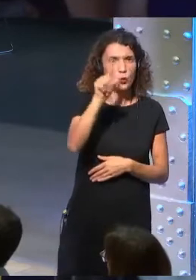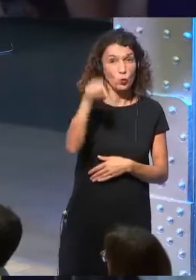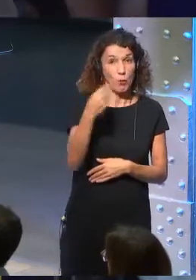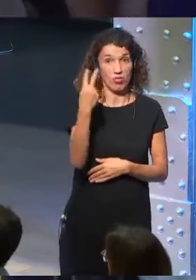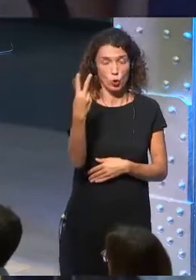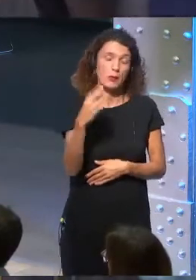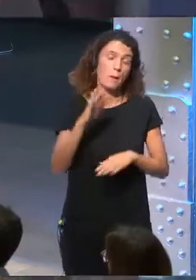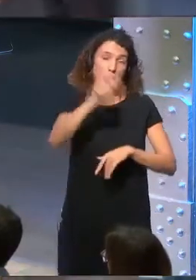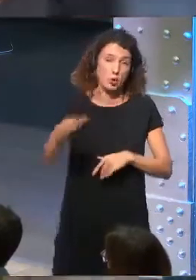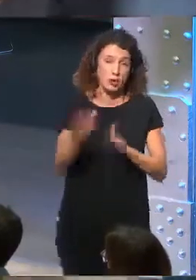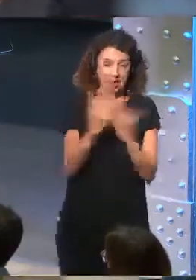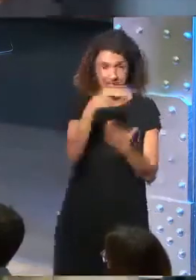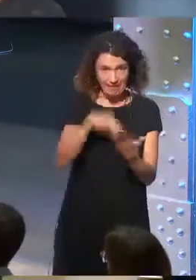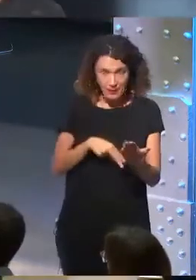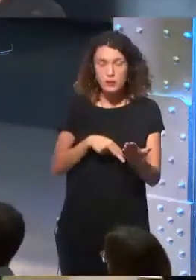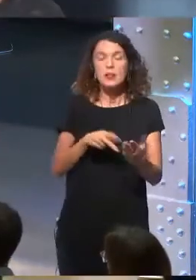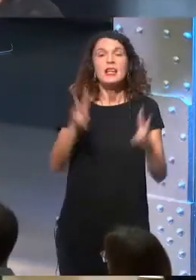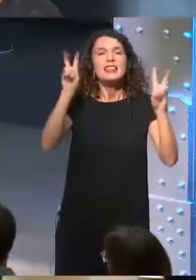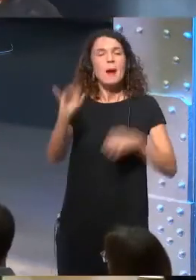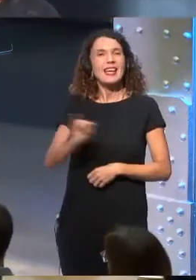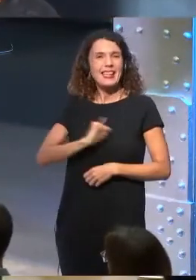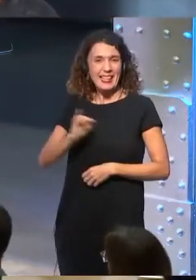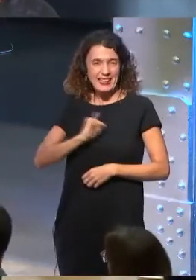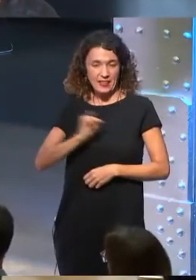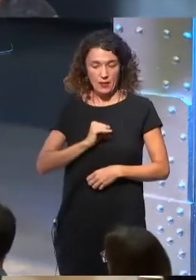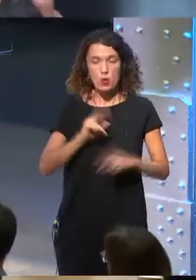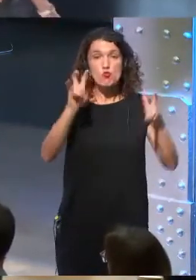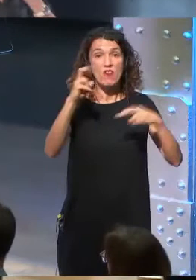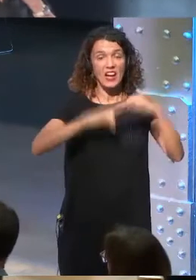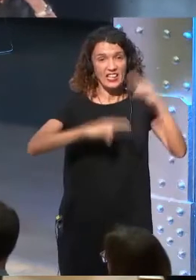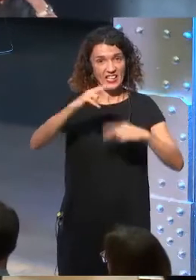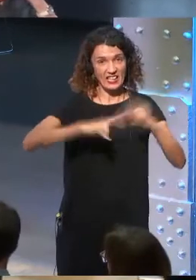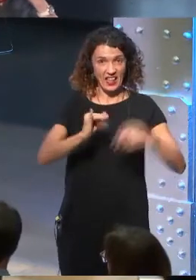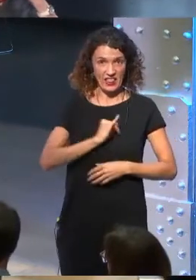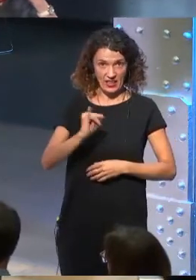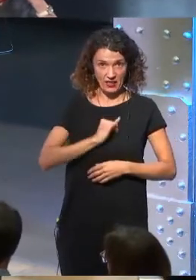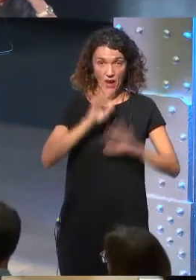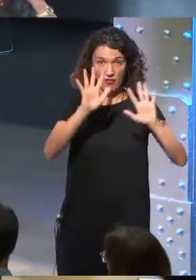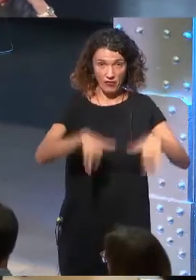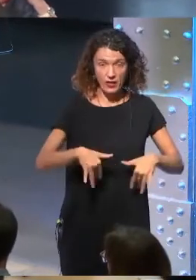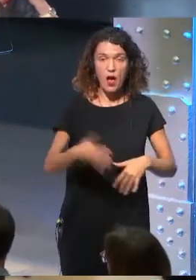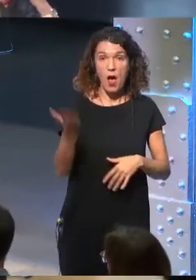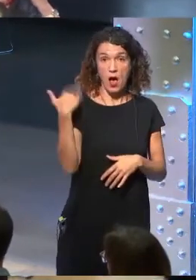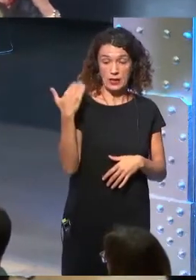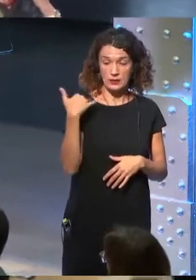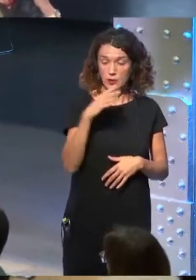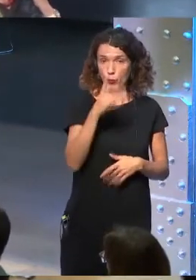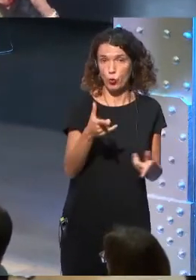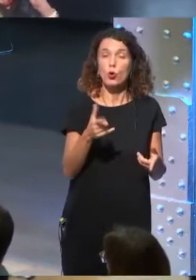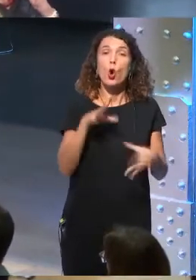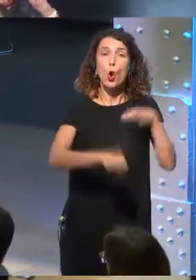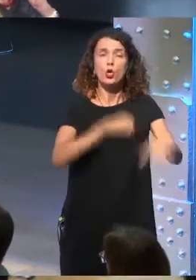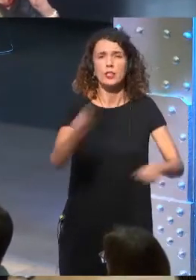Agricole 21:2. It's about identity. Building new identities after the